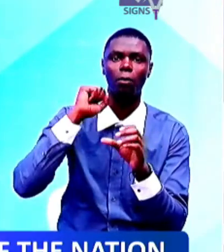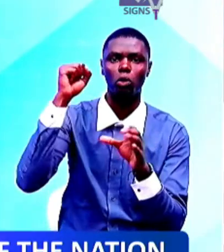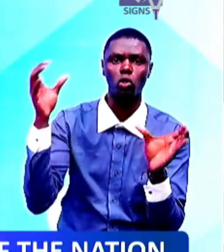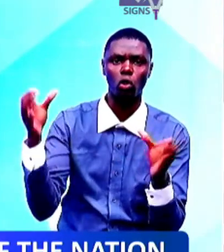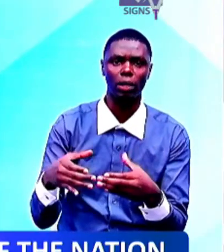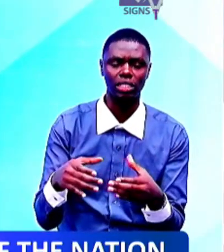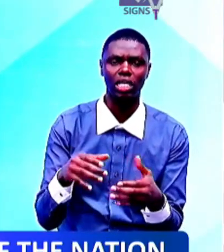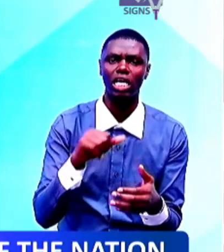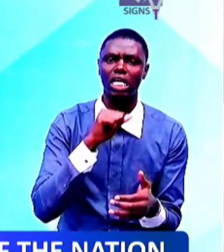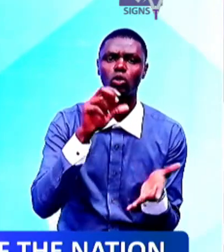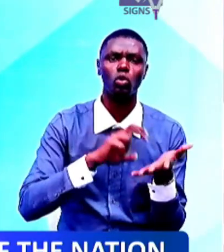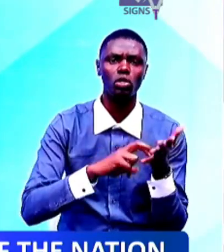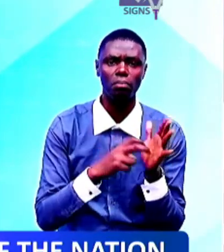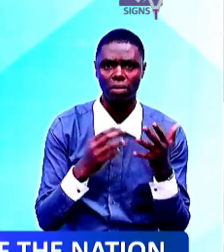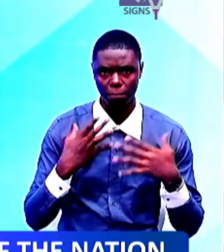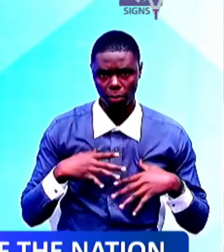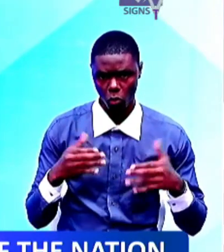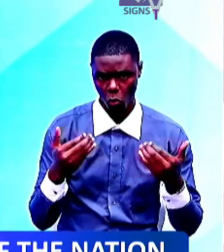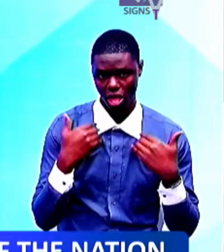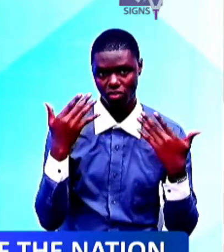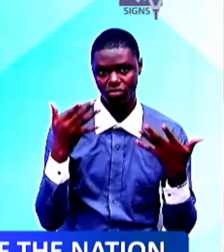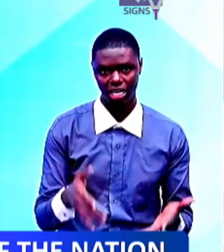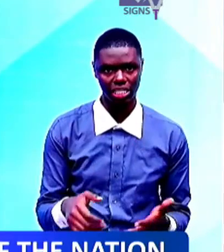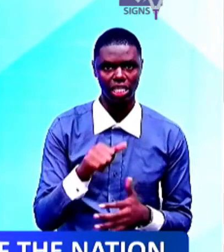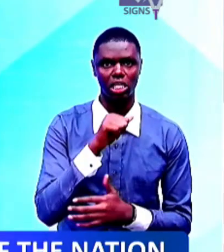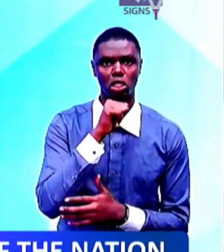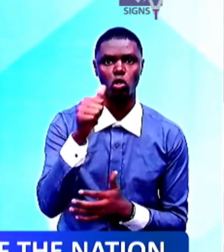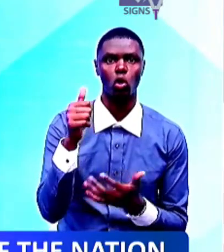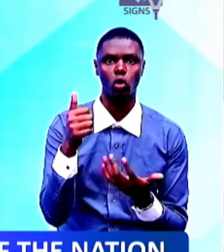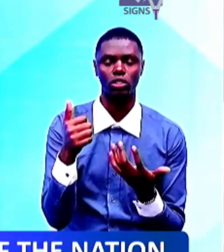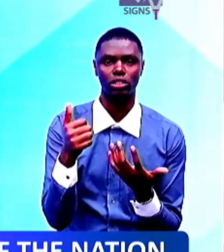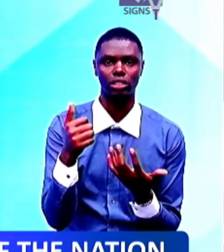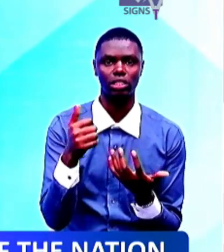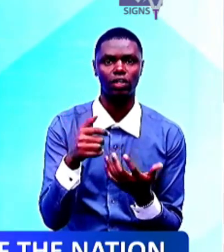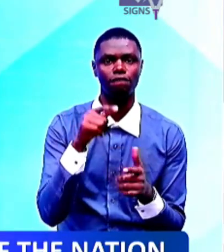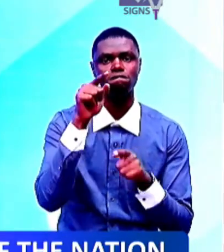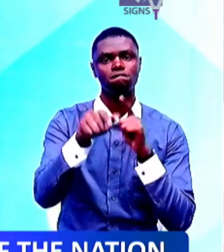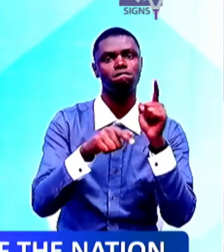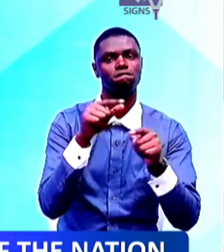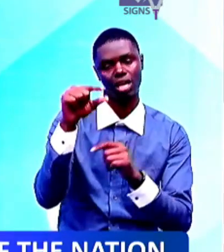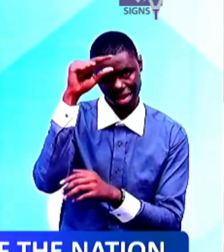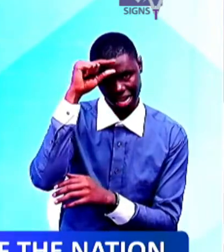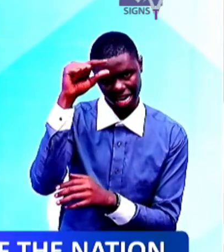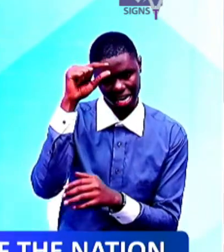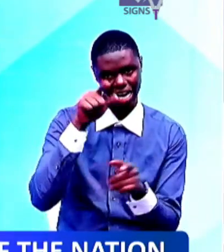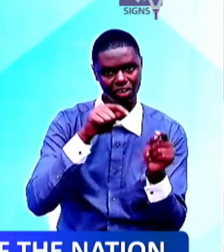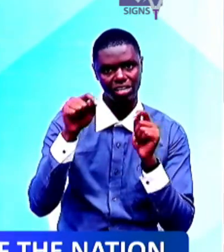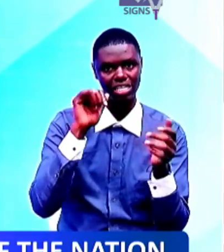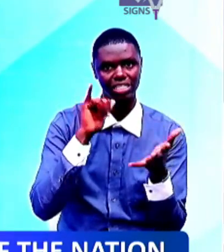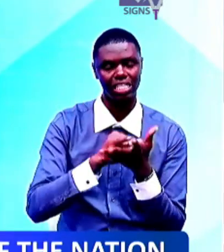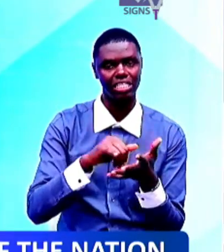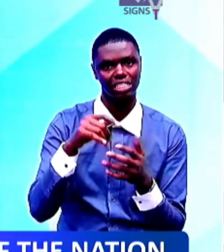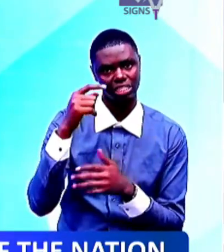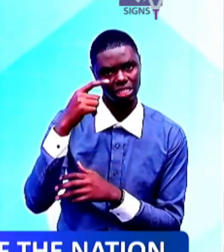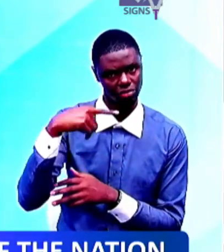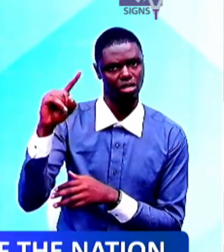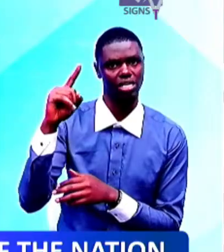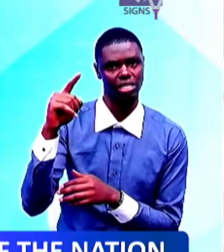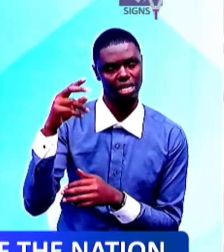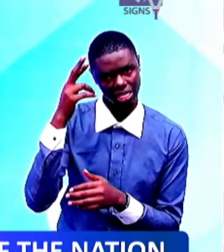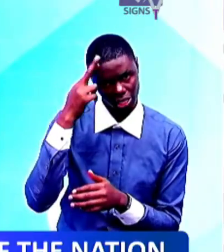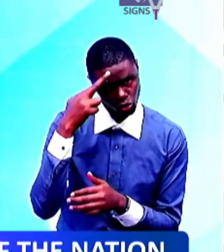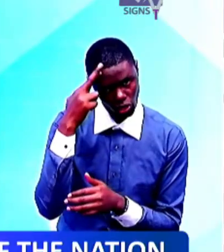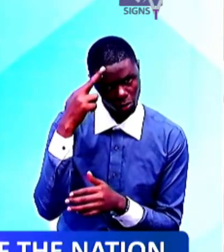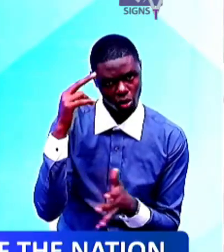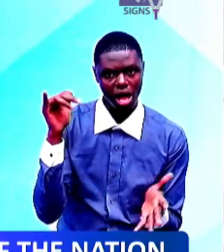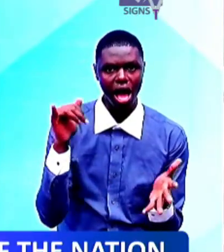that the people we have currently, they should not dispense governance that is reputable and that is reasonable and that